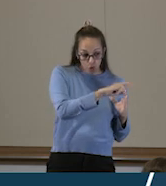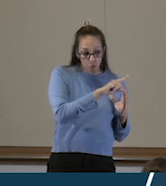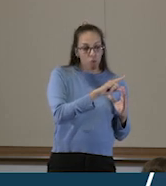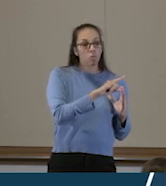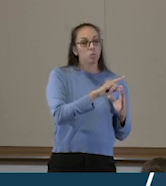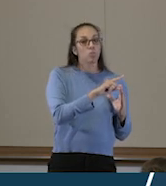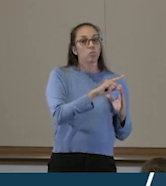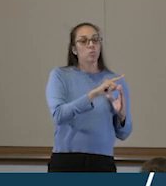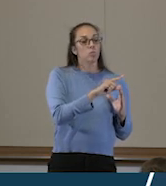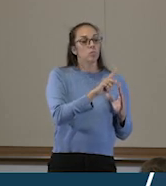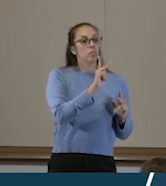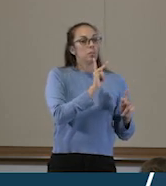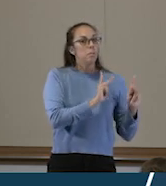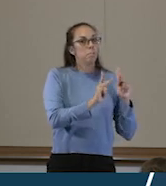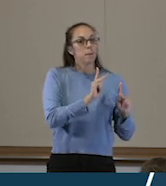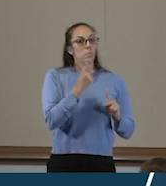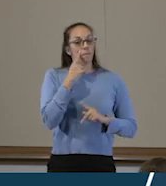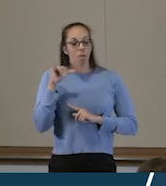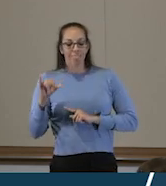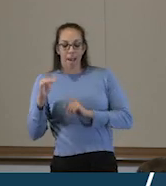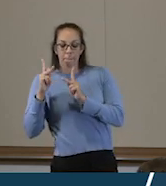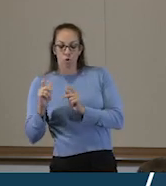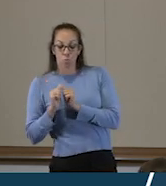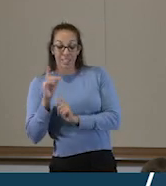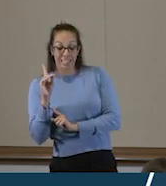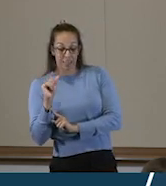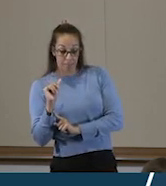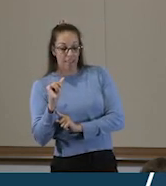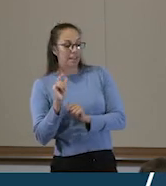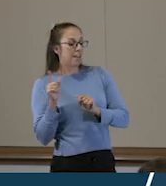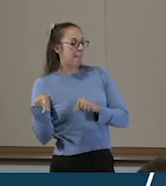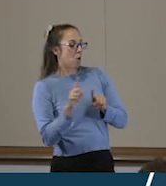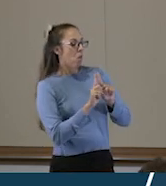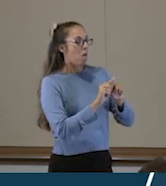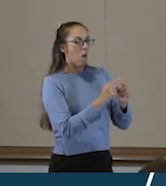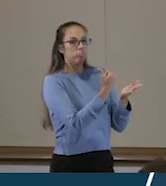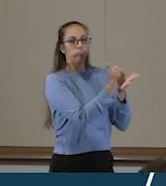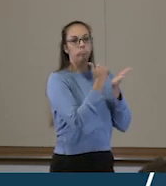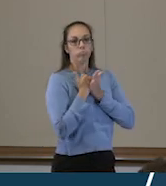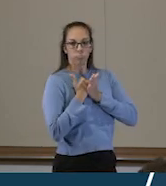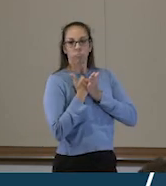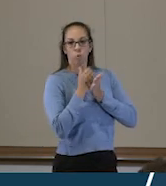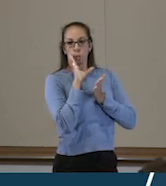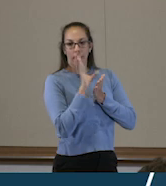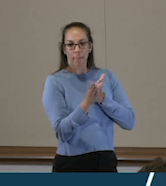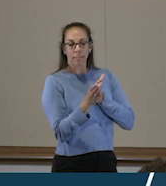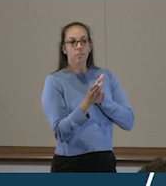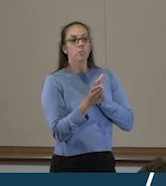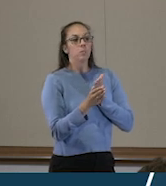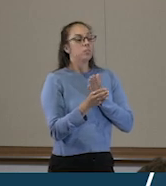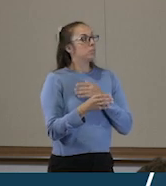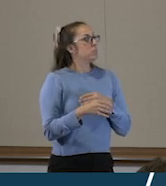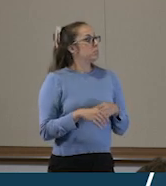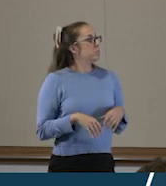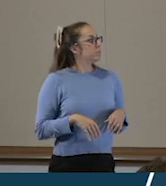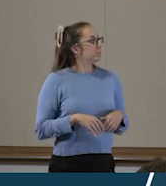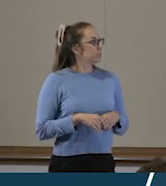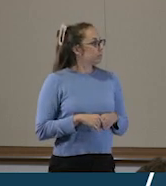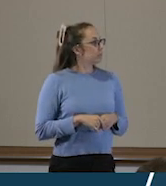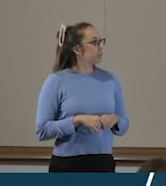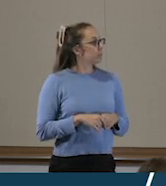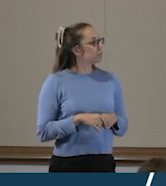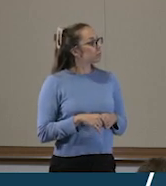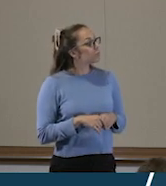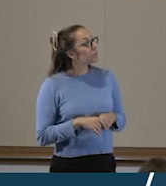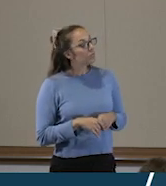rely on to help the individual with a disability. And the reason that word is emboldened there is because that's